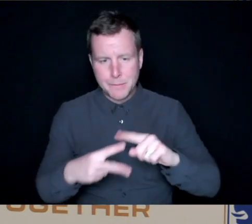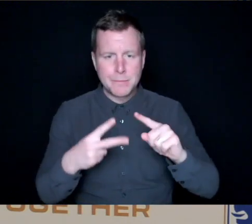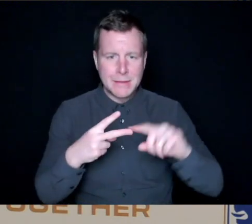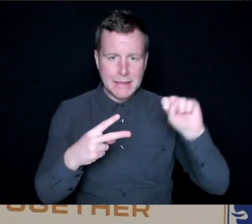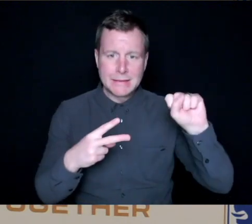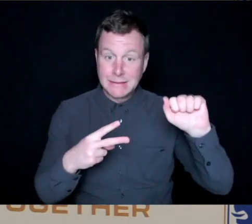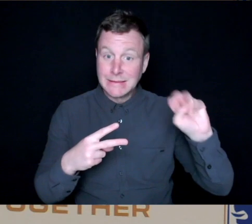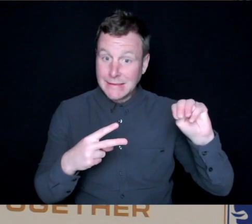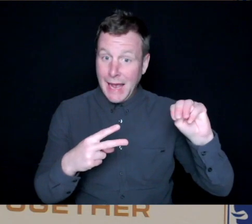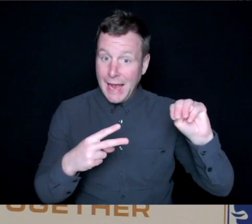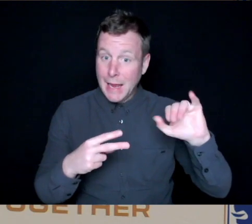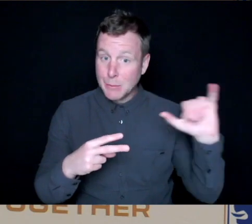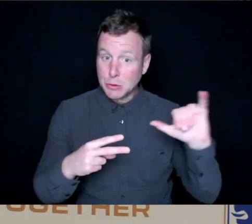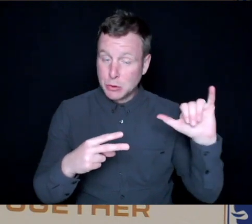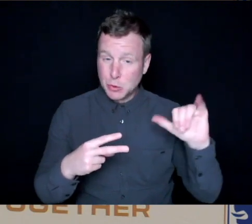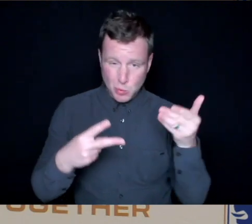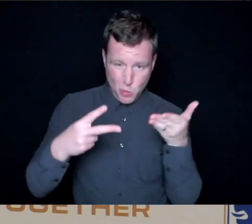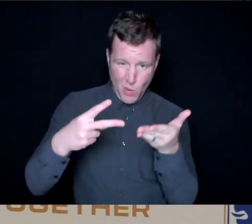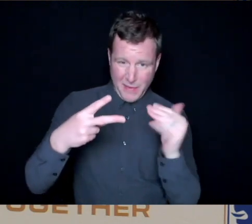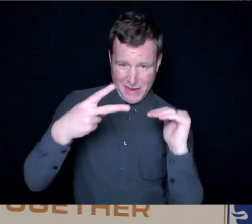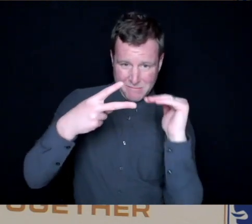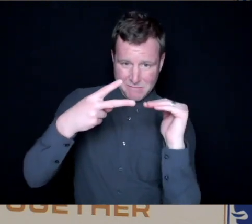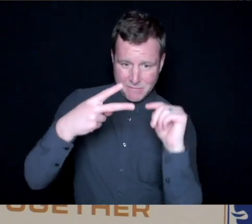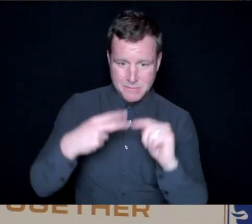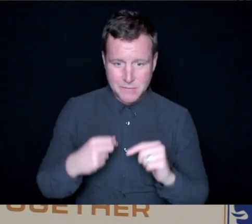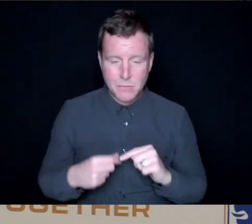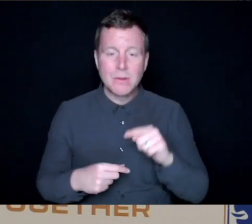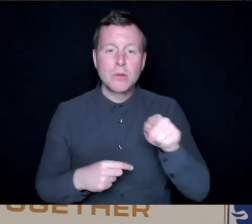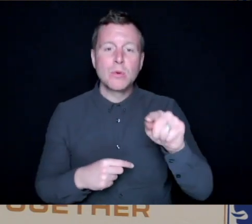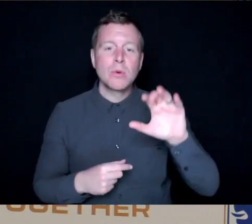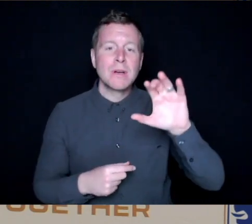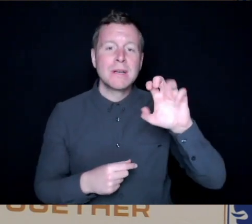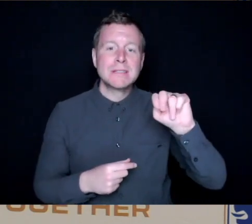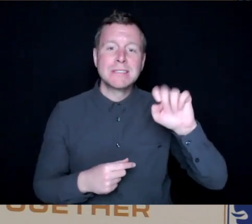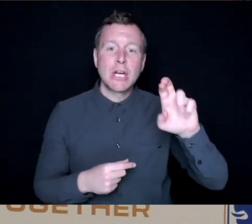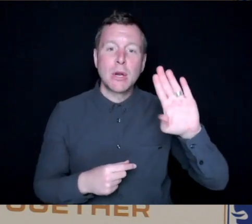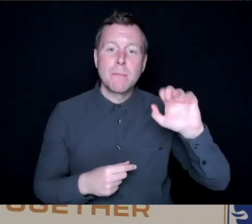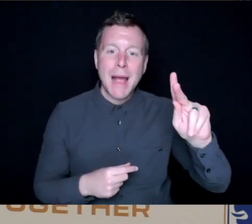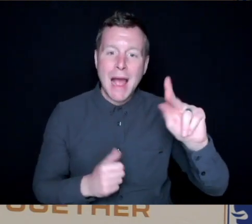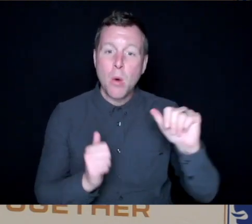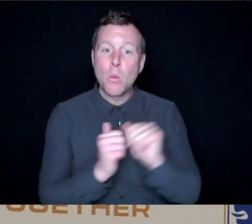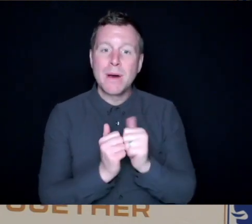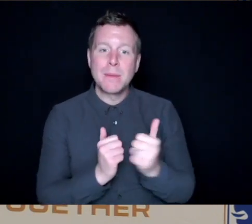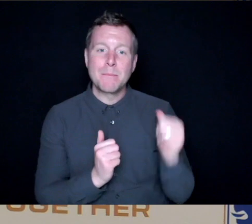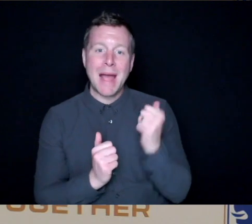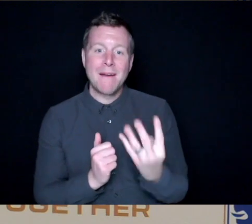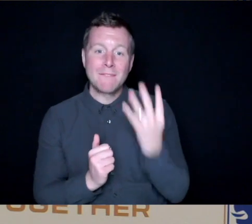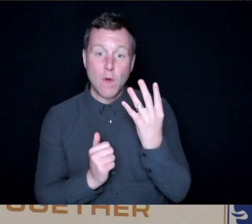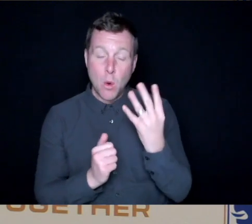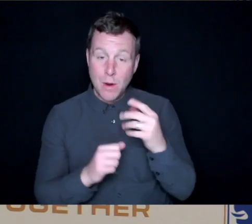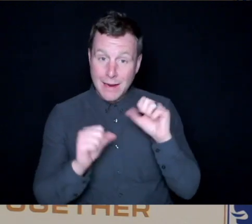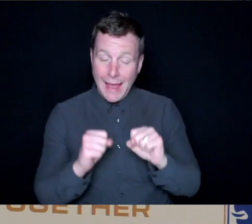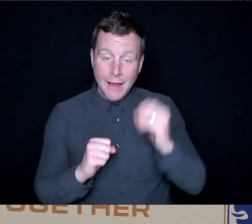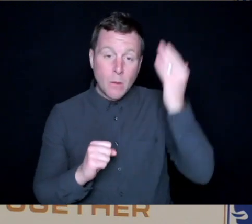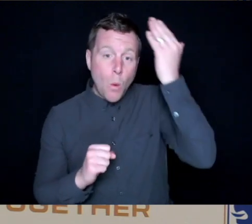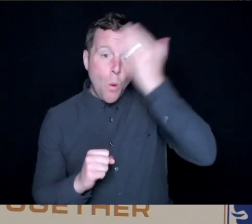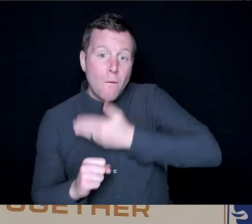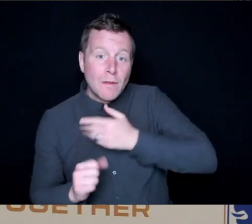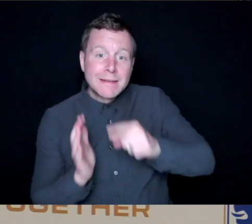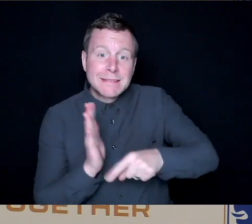Sam's pushing her all the way too. I think, when you're a centre back in a back four with the people that she's with, could you get